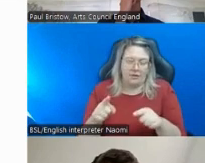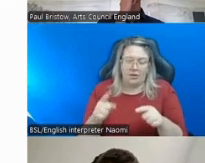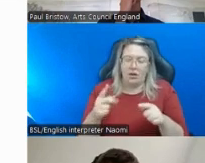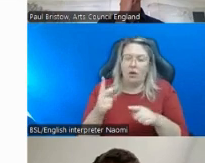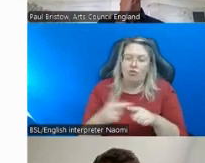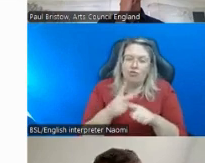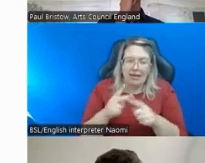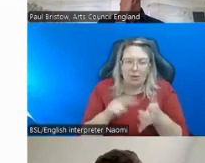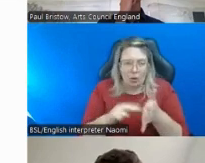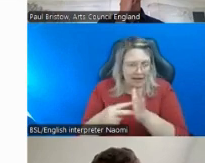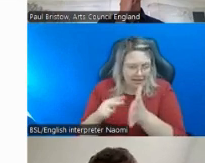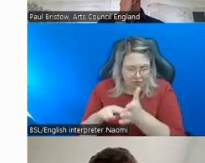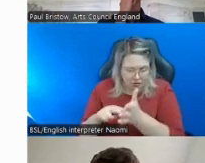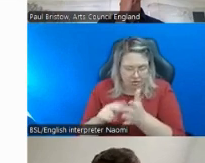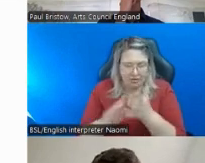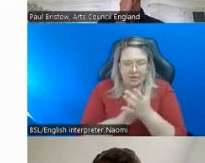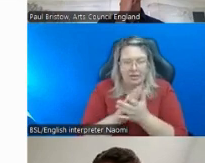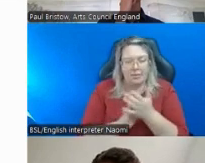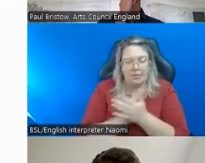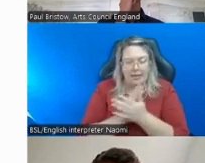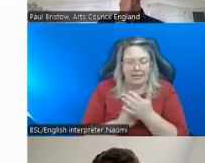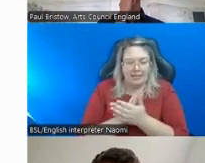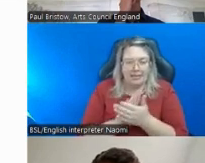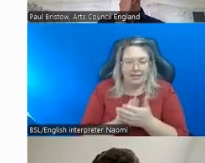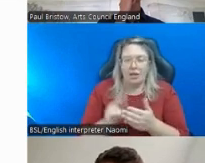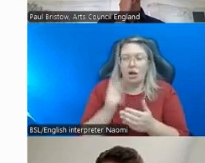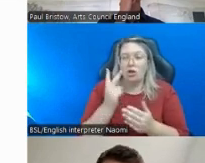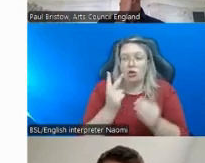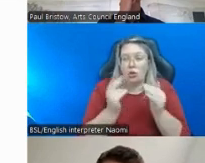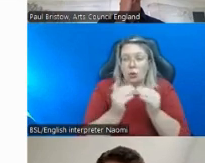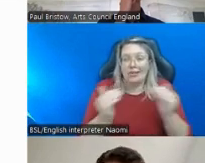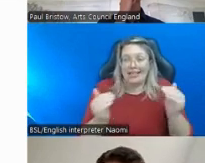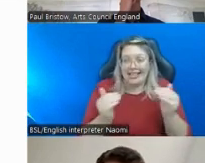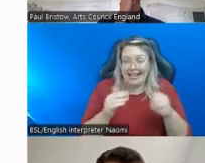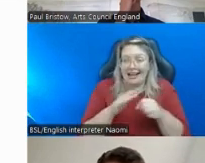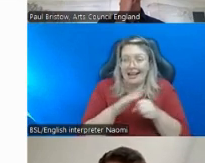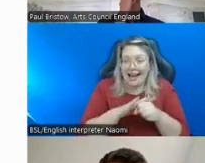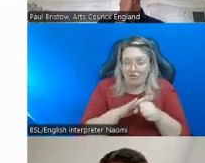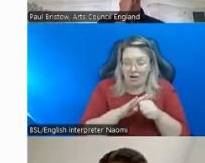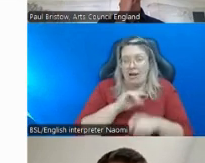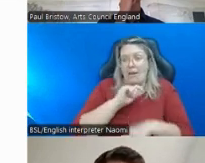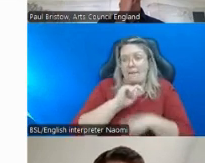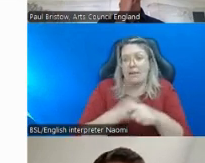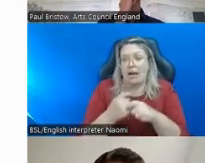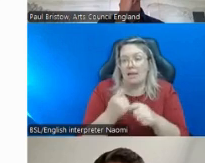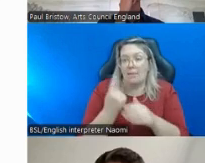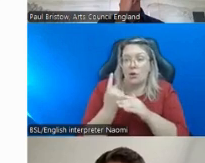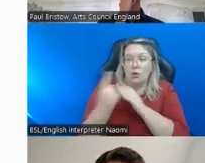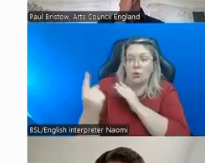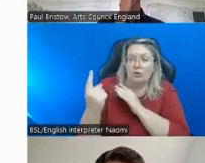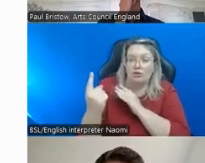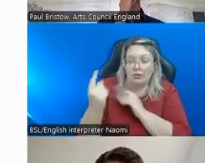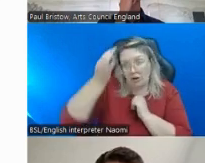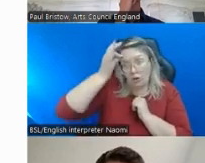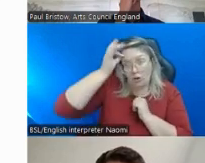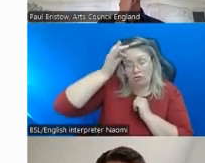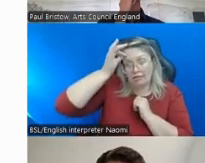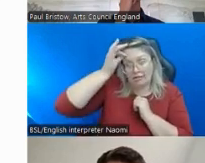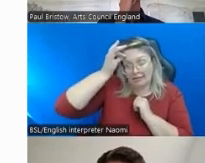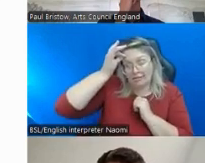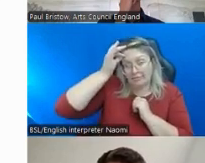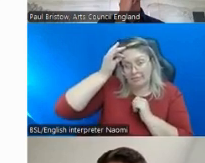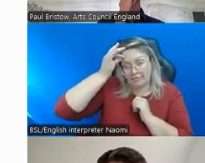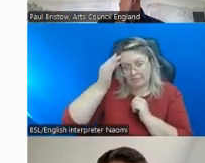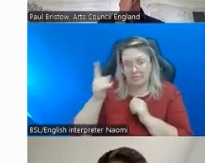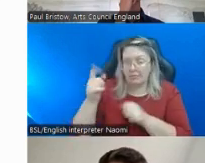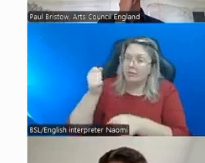two-tier areas are expected to transition into unitary authorities. And the general guidance rule of thumb from